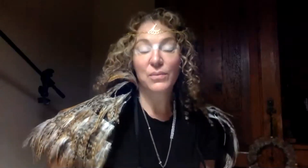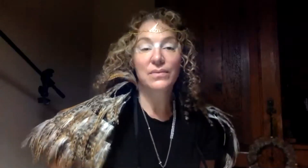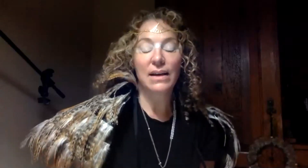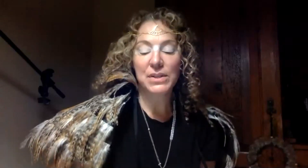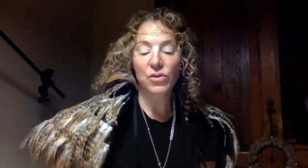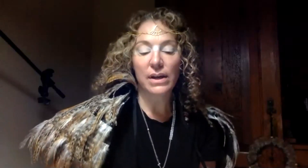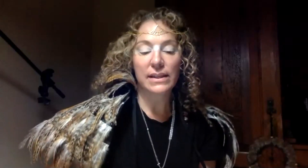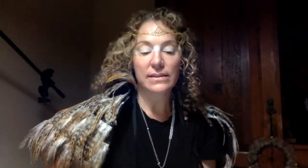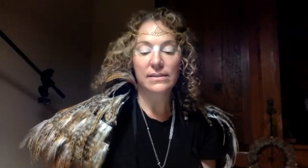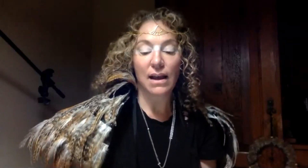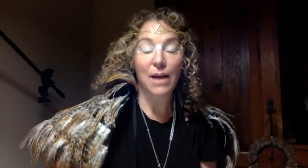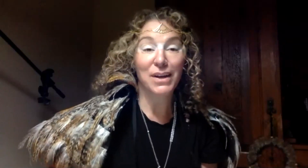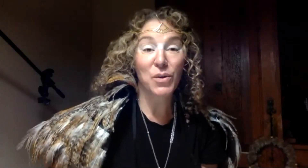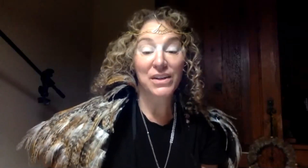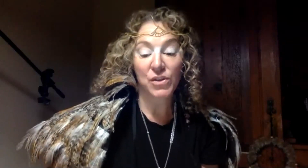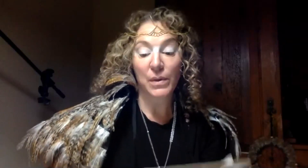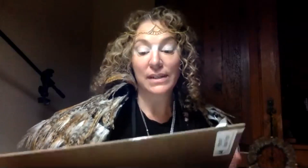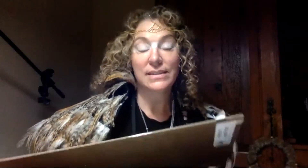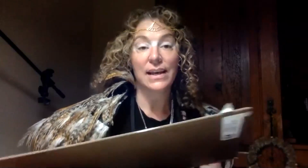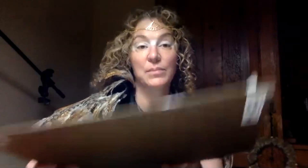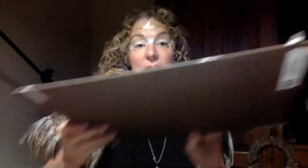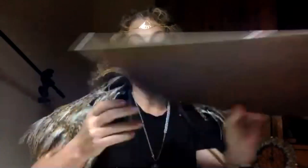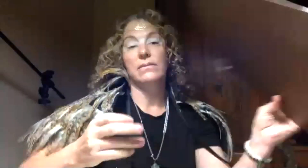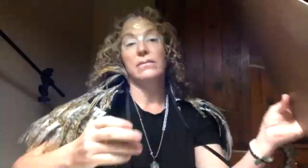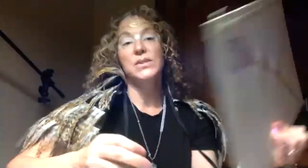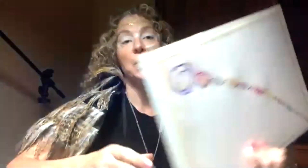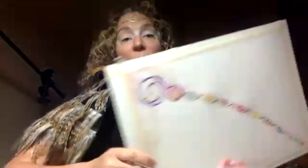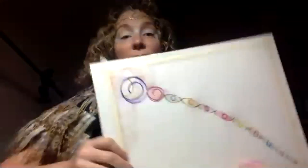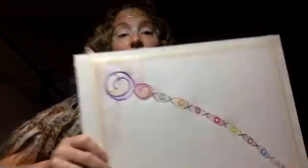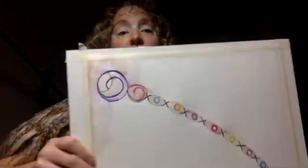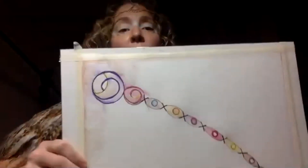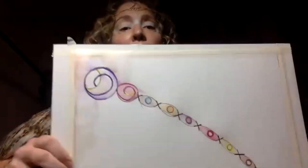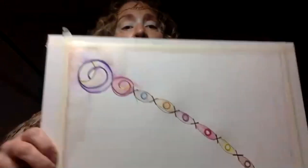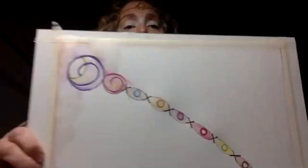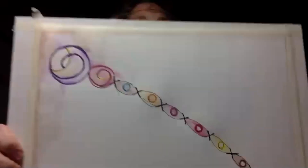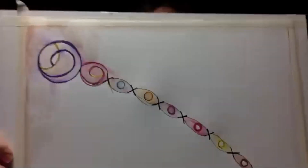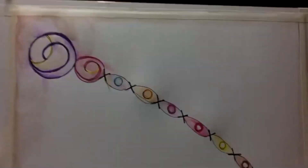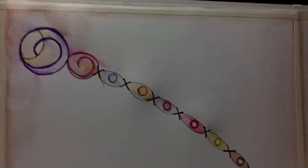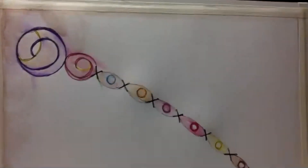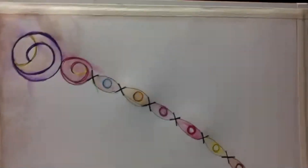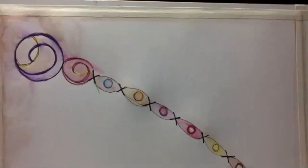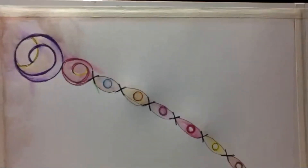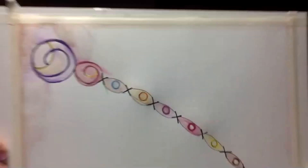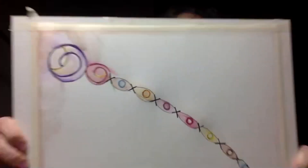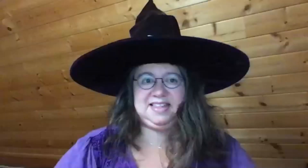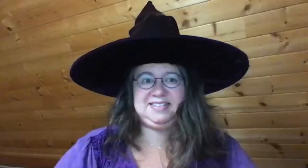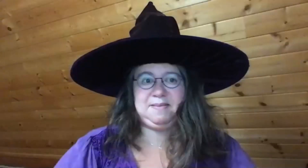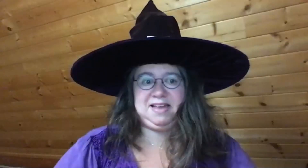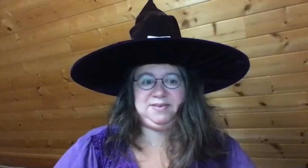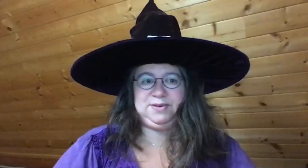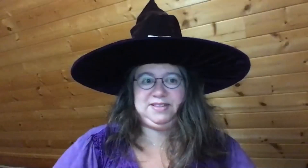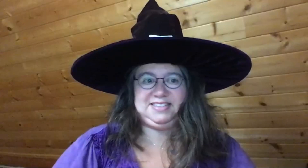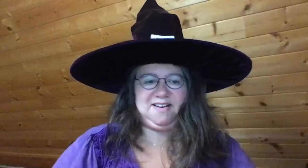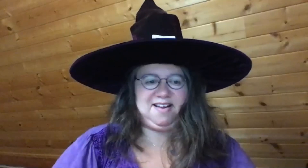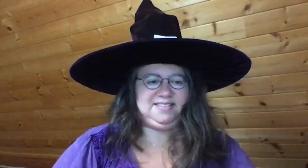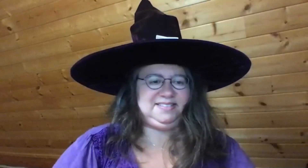Okay. So I've been drawing this. I'm not quite sure what it is yet, but this is where we are right now. Am I saying this is